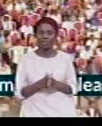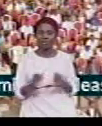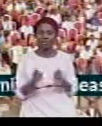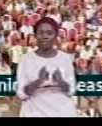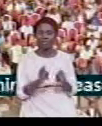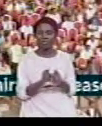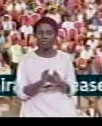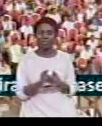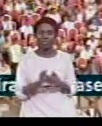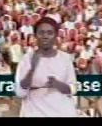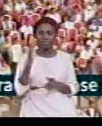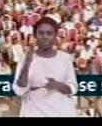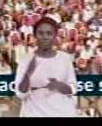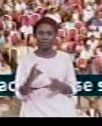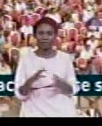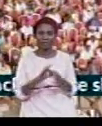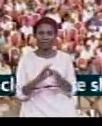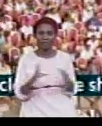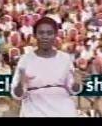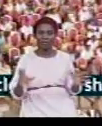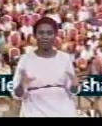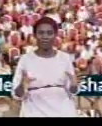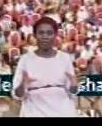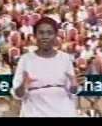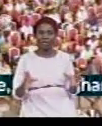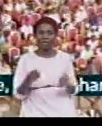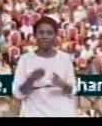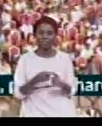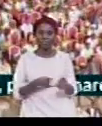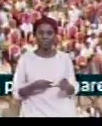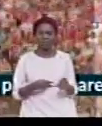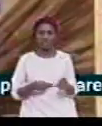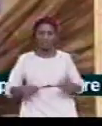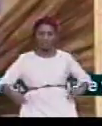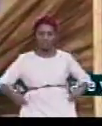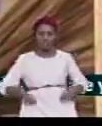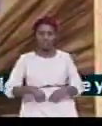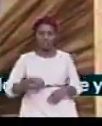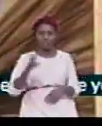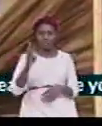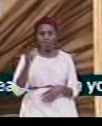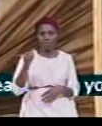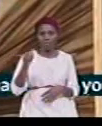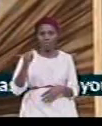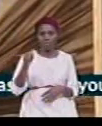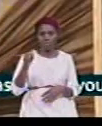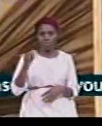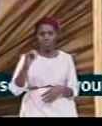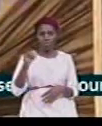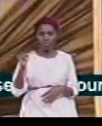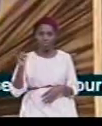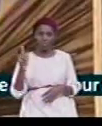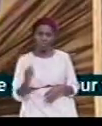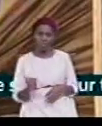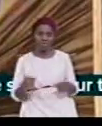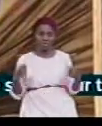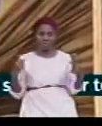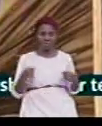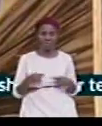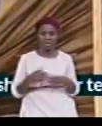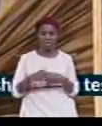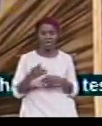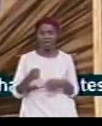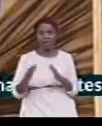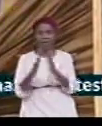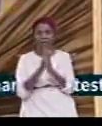relief from waist pains, as the convener of GCK, prayed during this evening program,